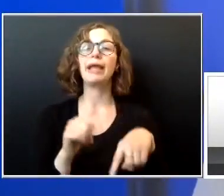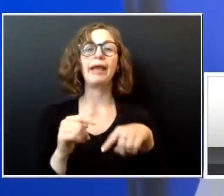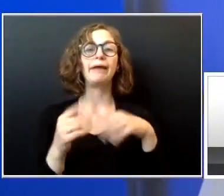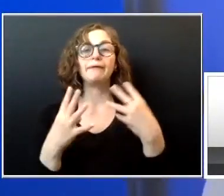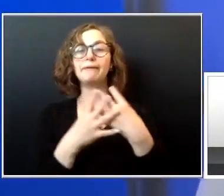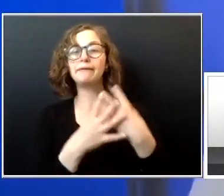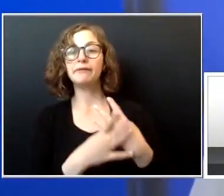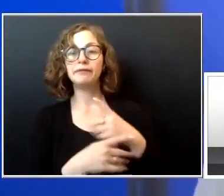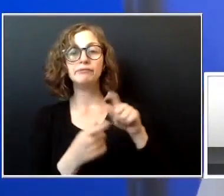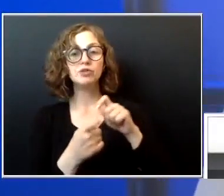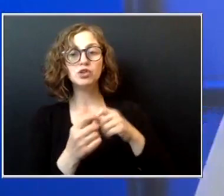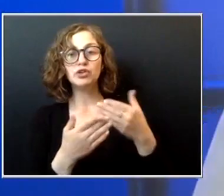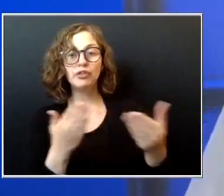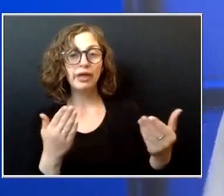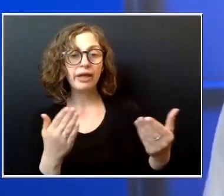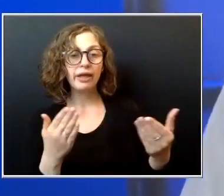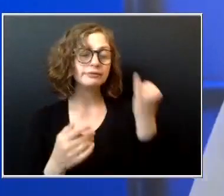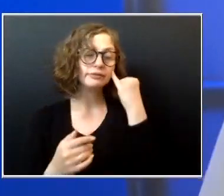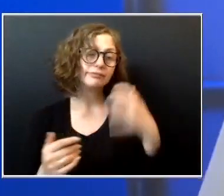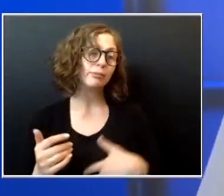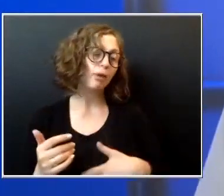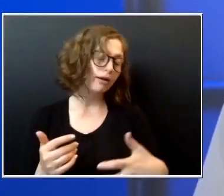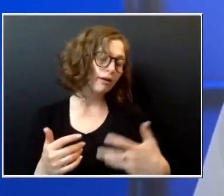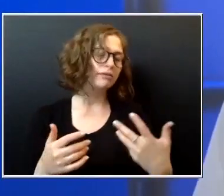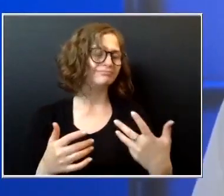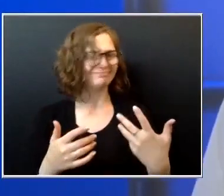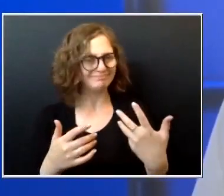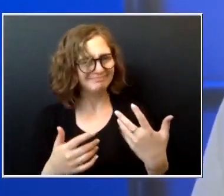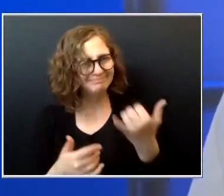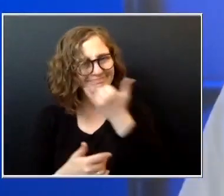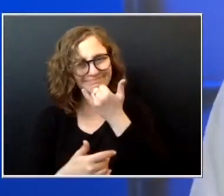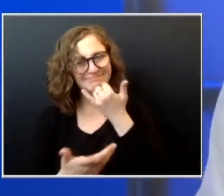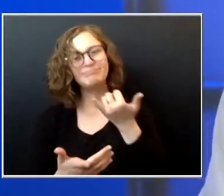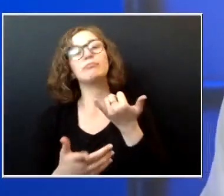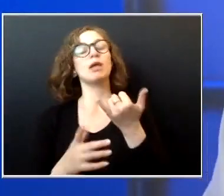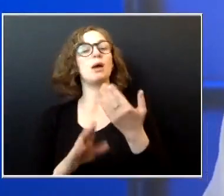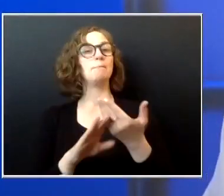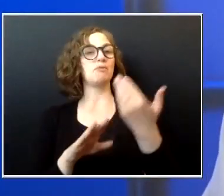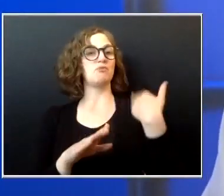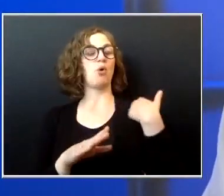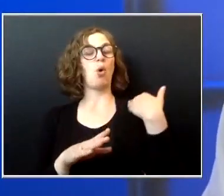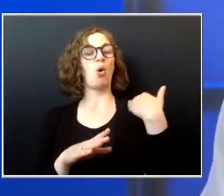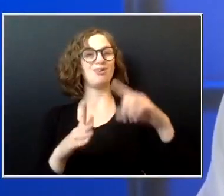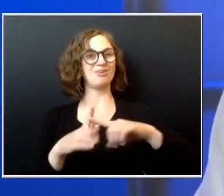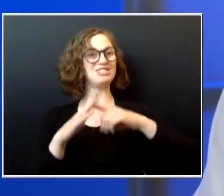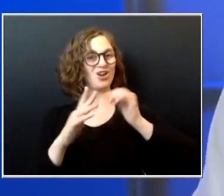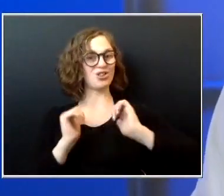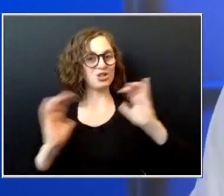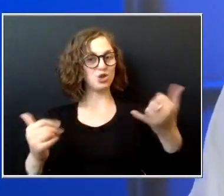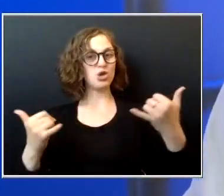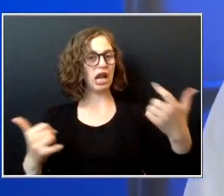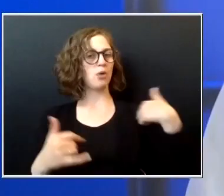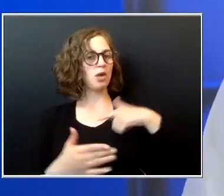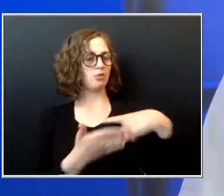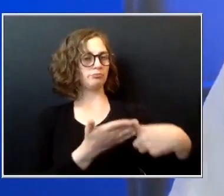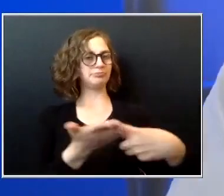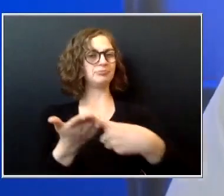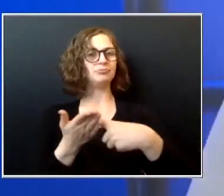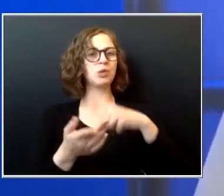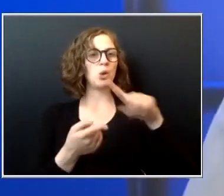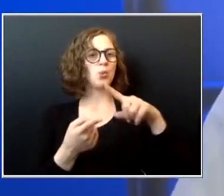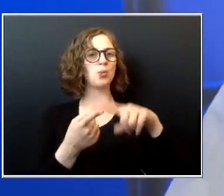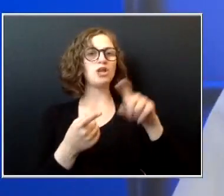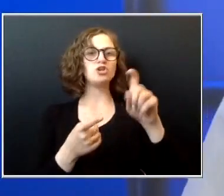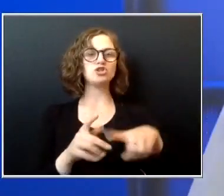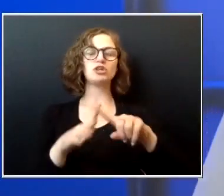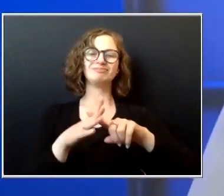thing that we had a conversation about before we were on air was just when you should initiate your care.